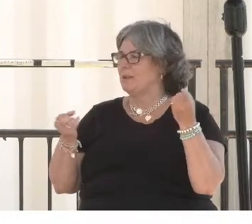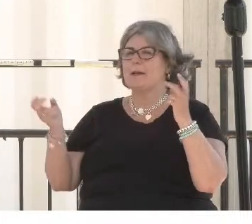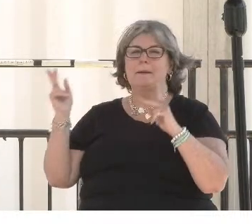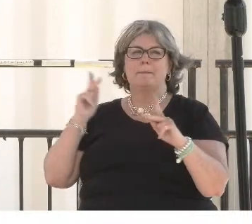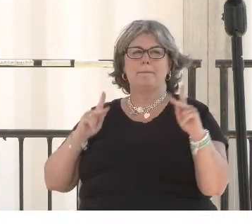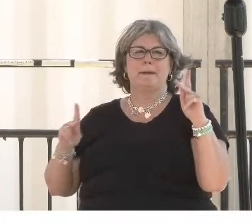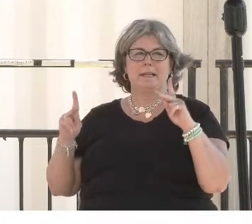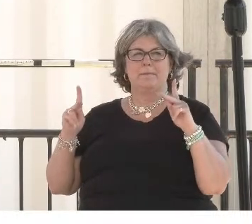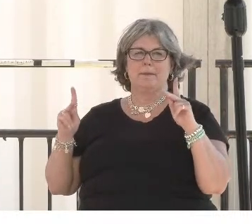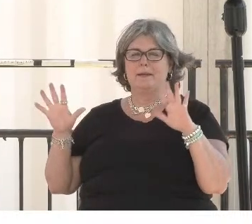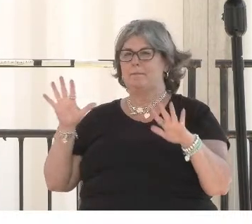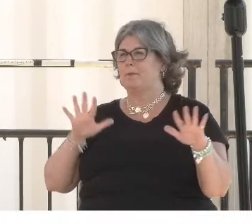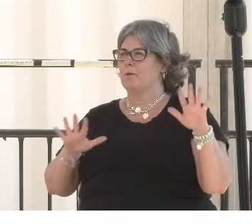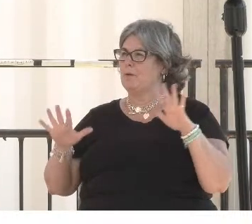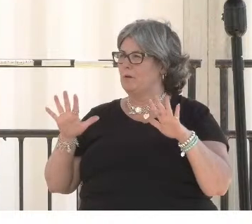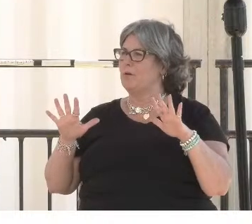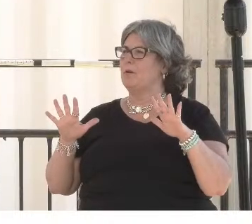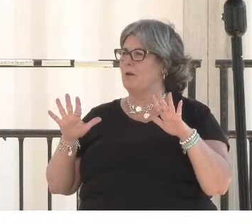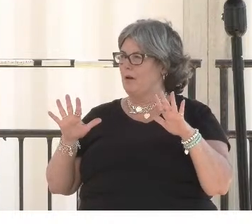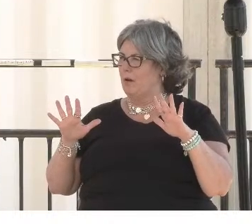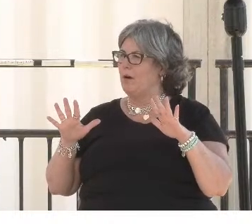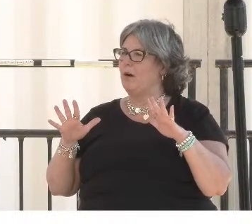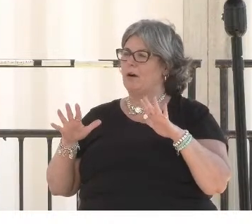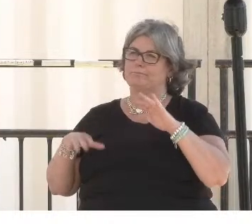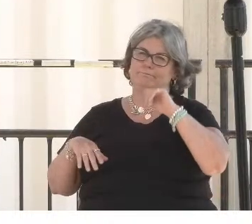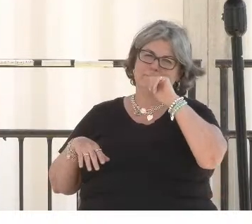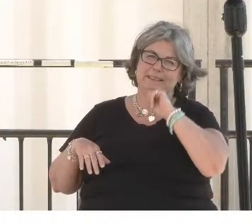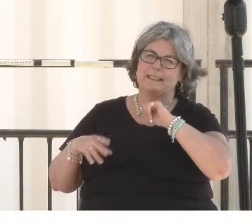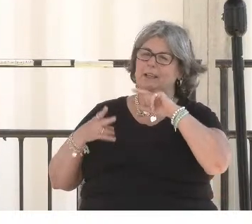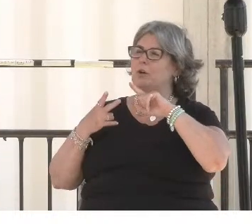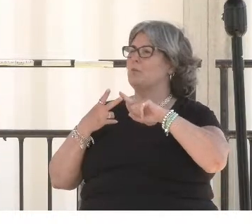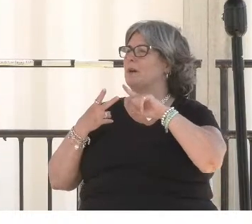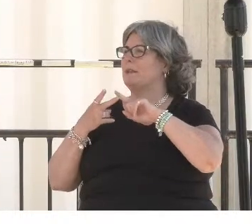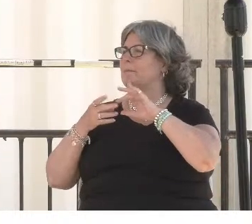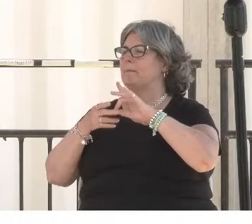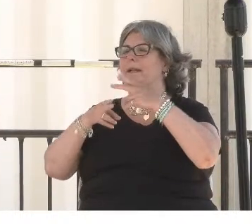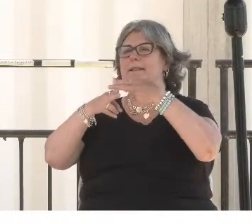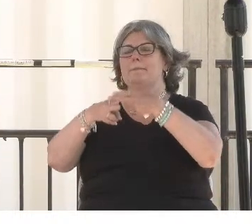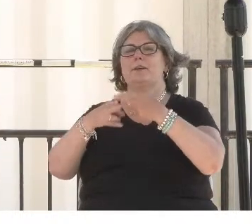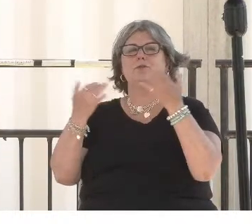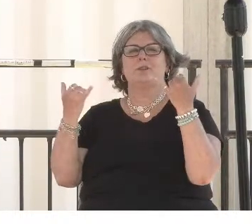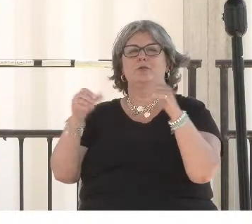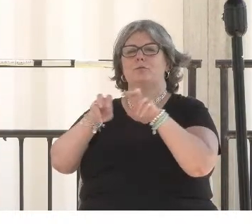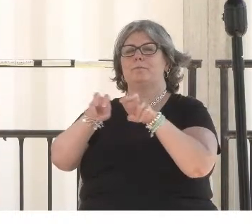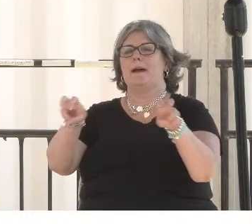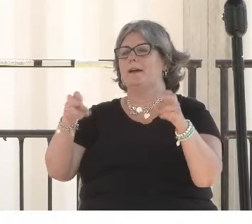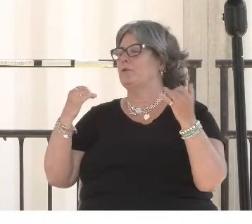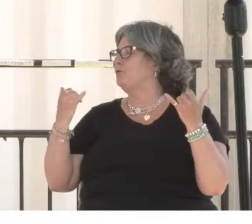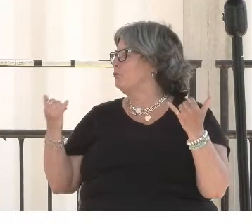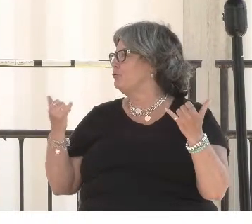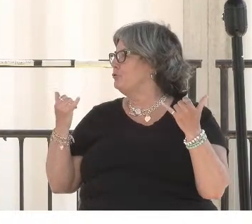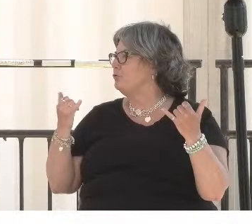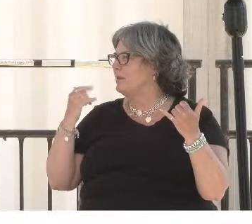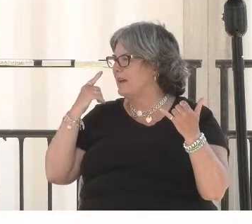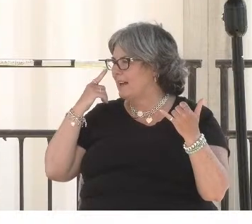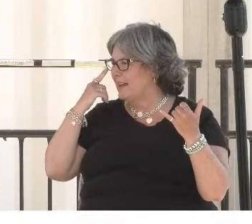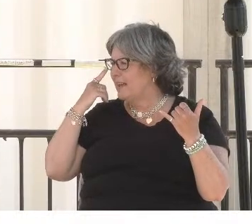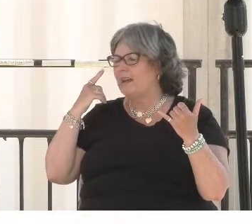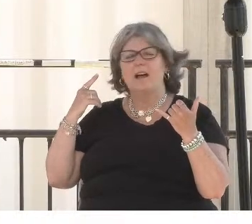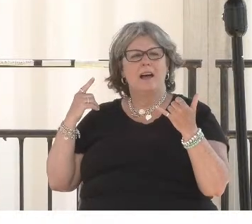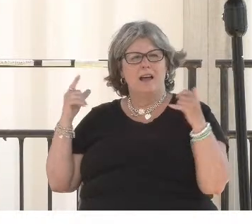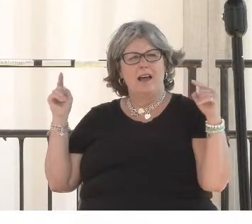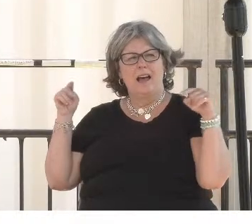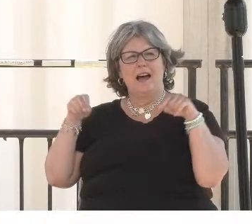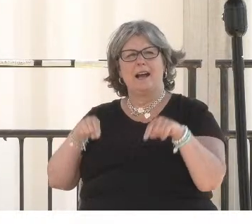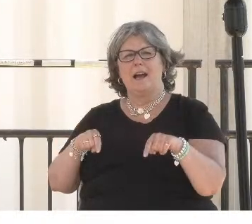folks in this space are still sort of reeling with and dealing with. But as I mentioned at an earlier panel today, I